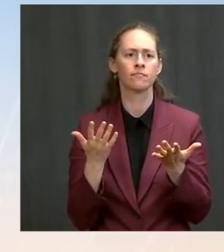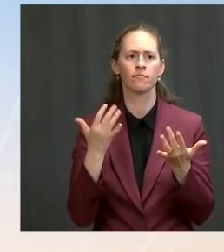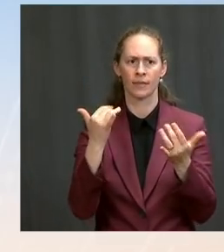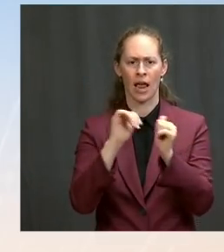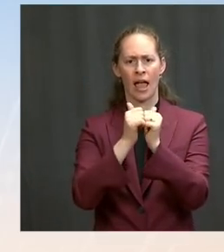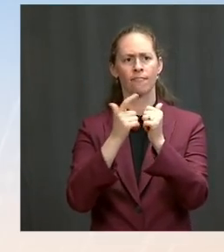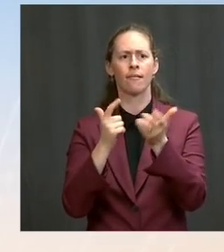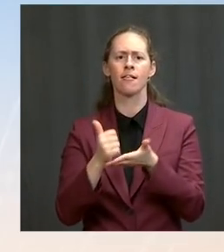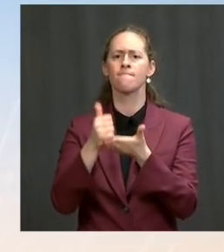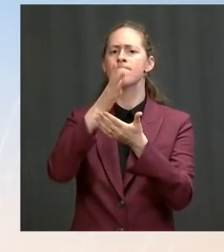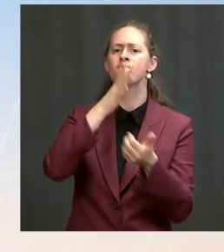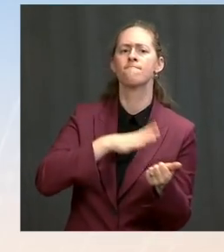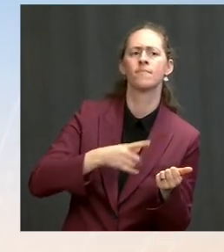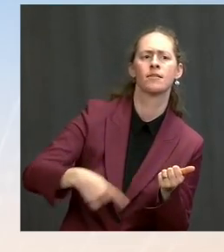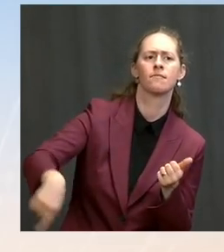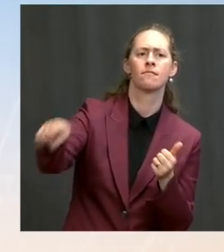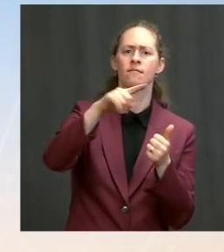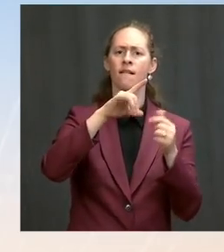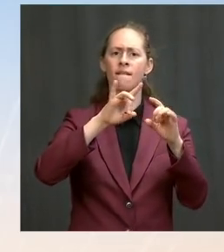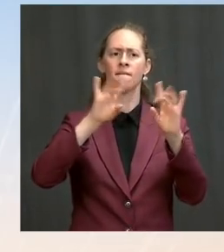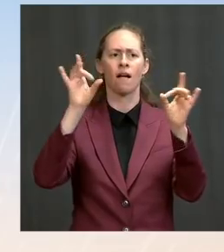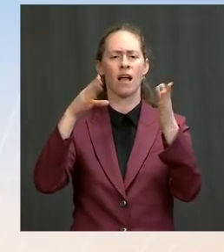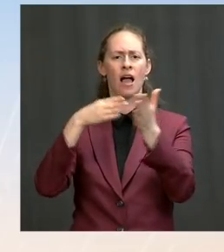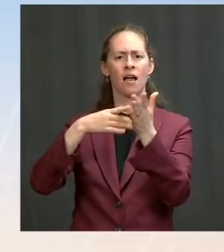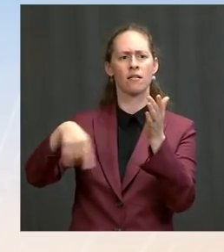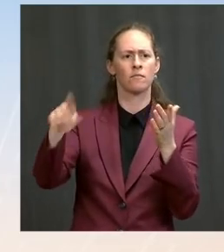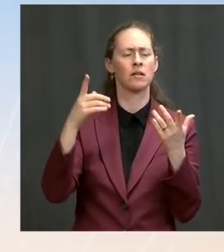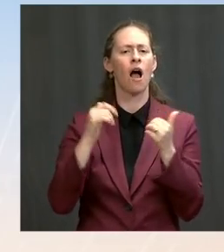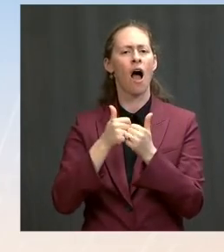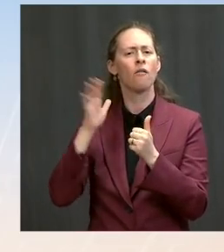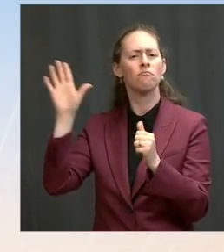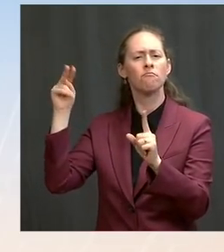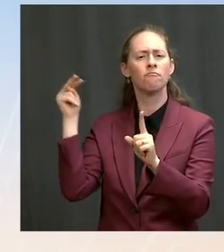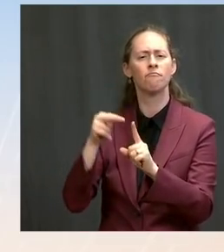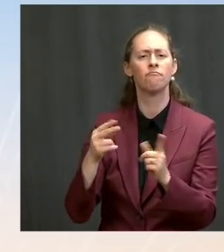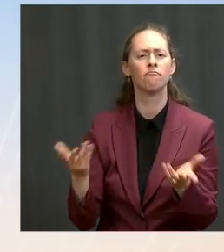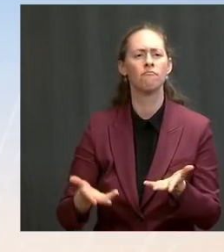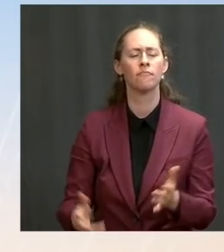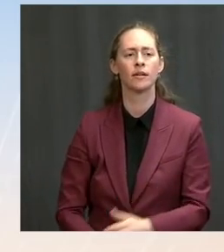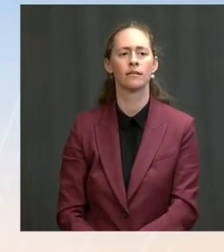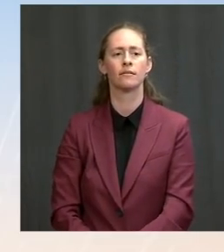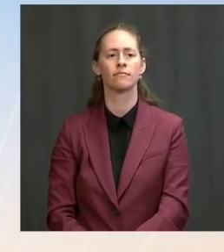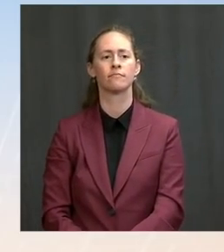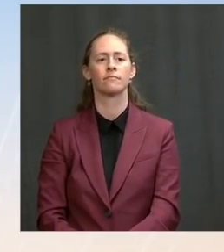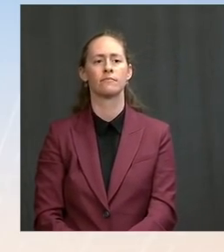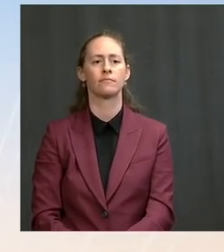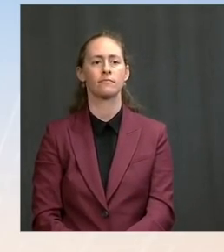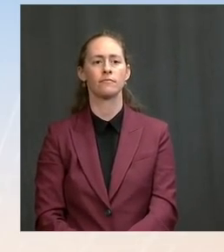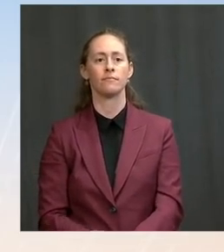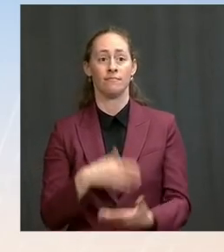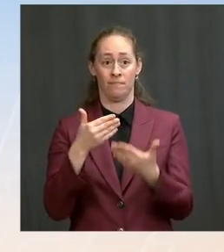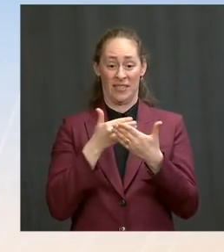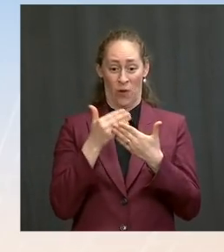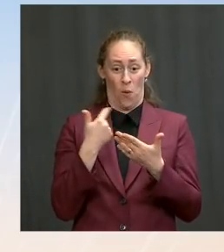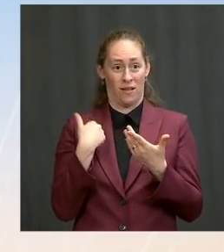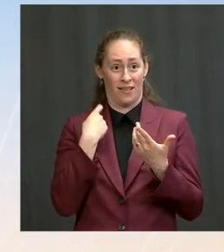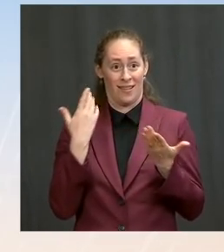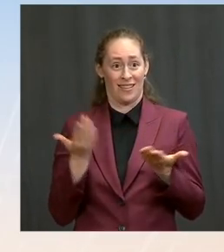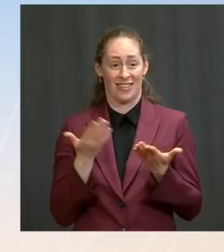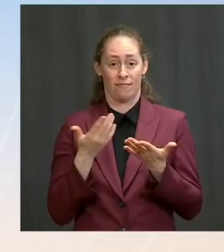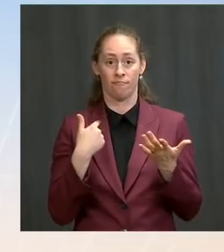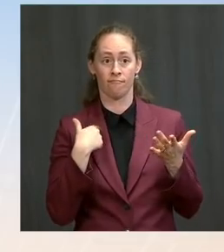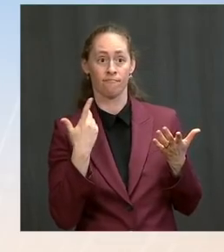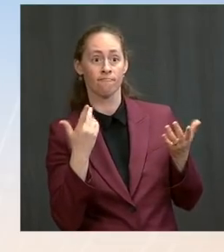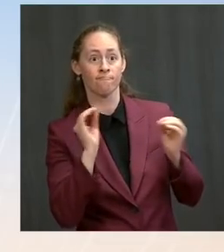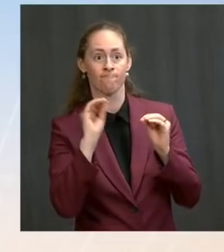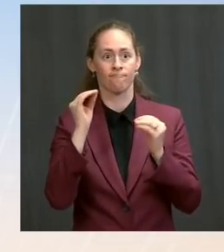The White House's reaction to that, first of all? Well, first, as you noted, those reports just came out shortly before I came out here. I don't have a direct response